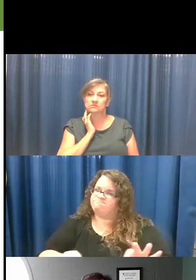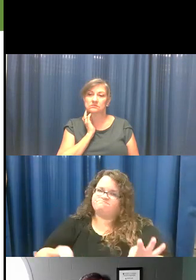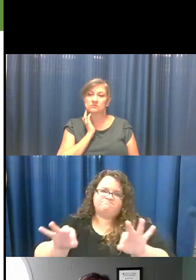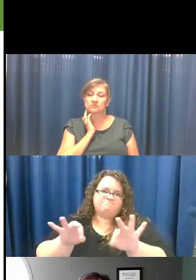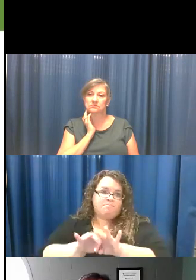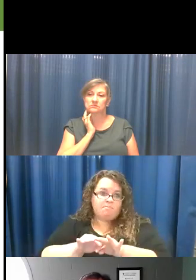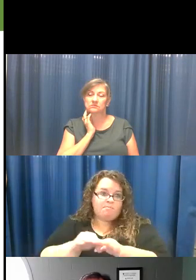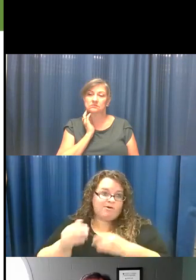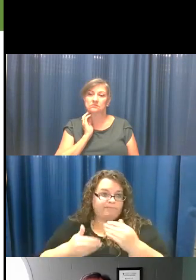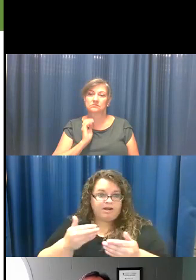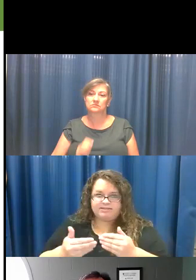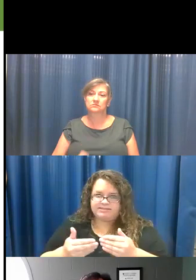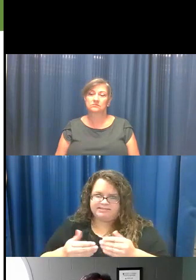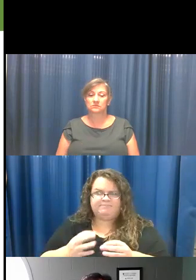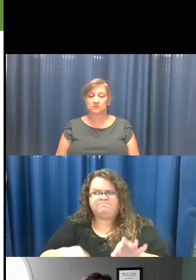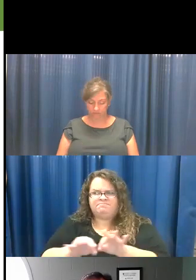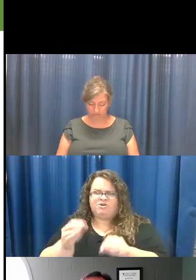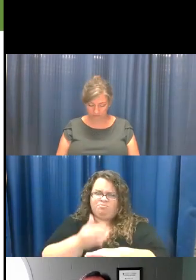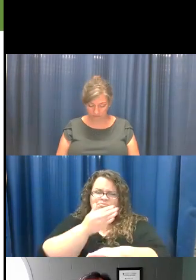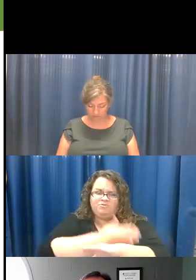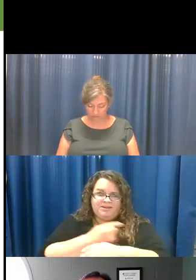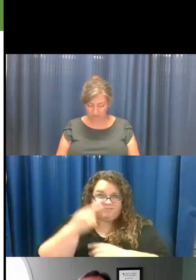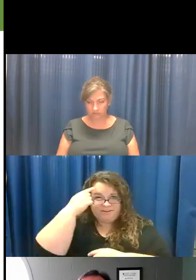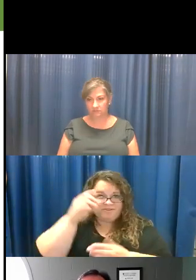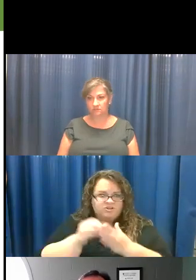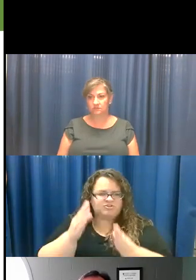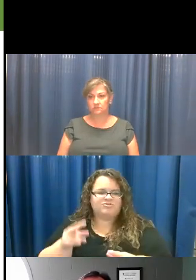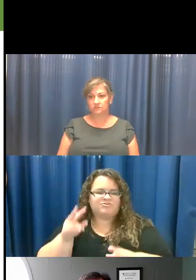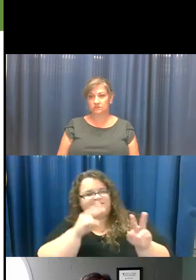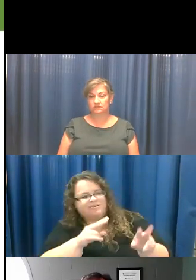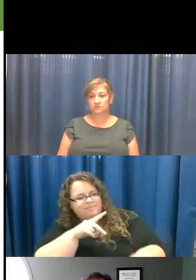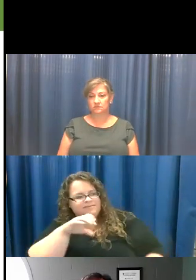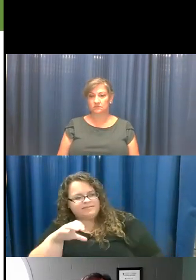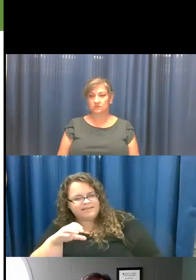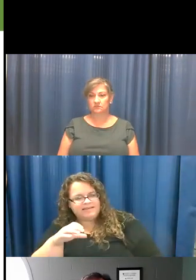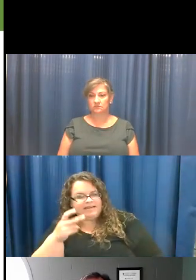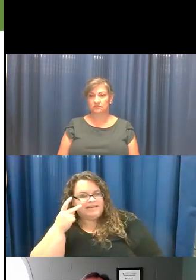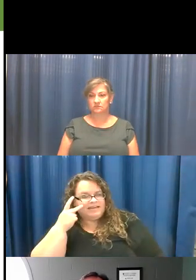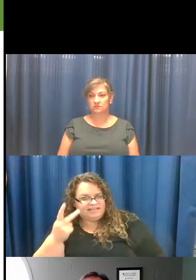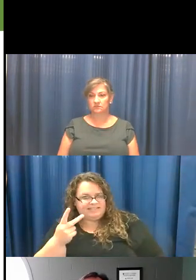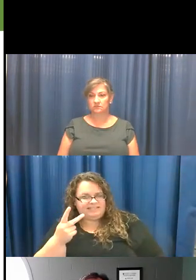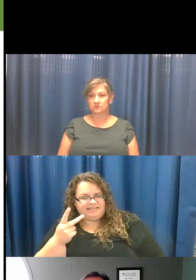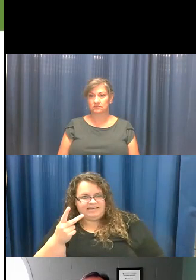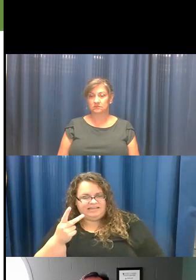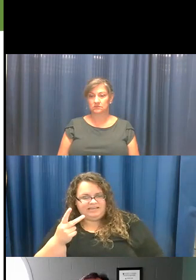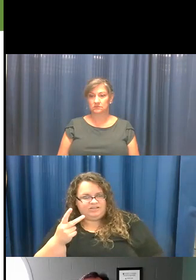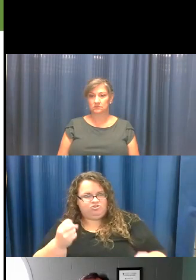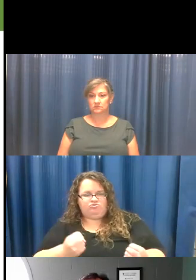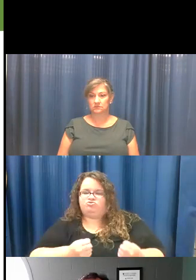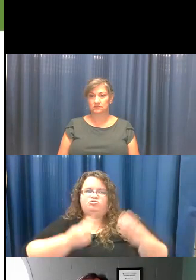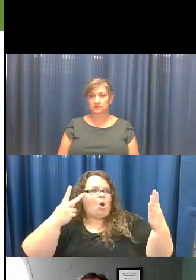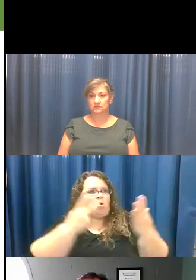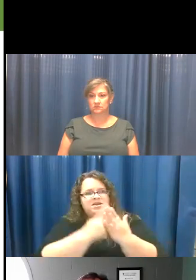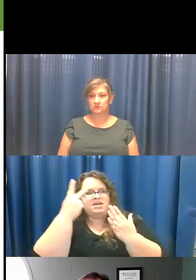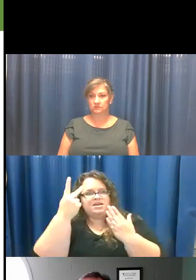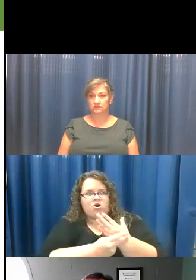and an important improvement for students who look at Pikes Peak and see this enormous number of program offerings